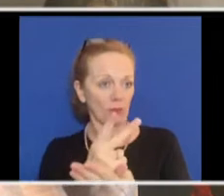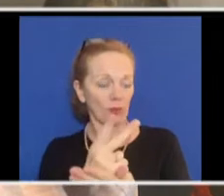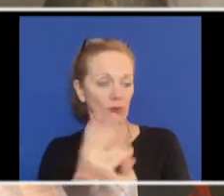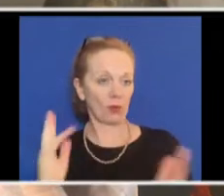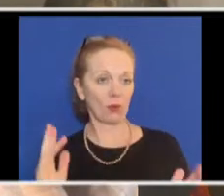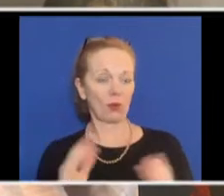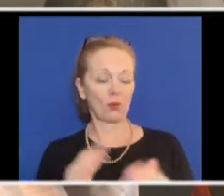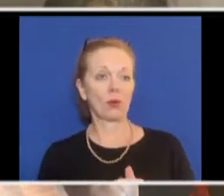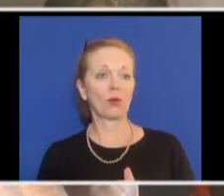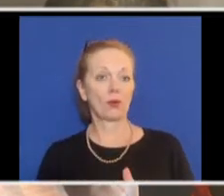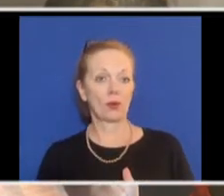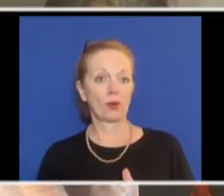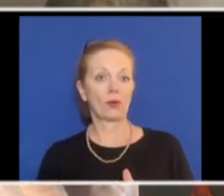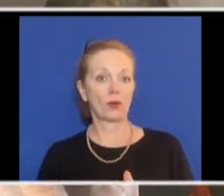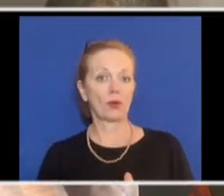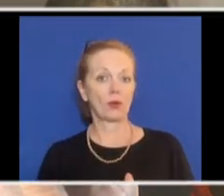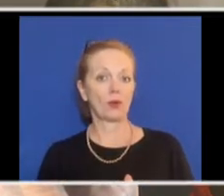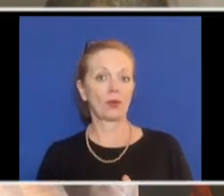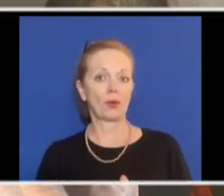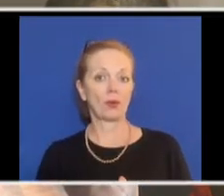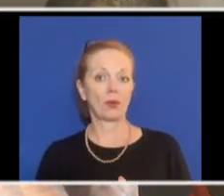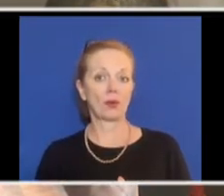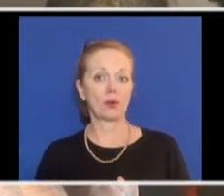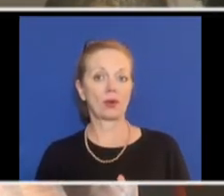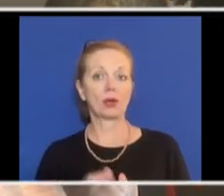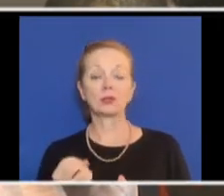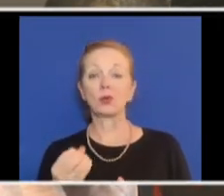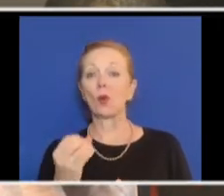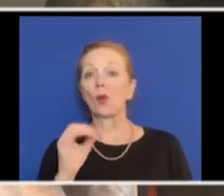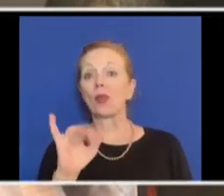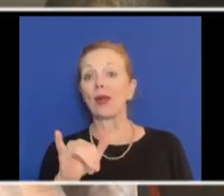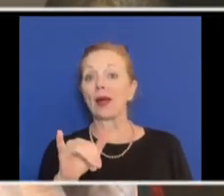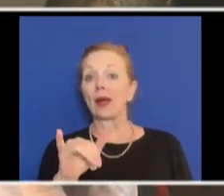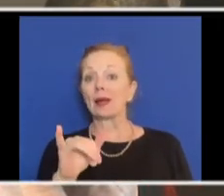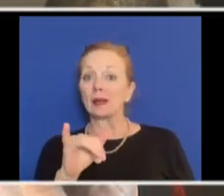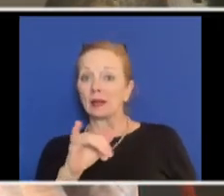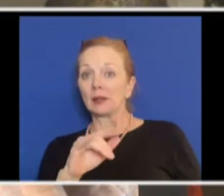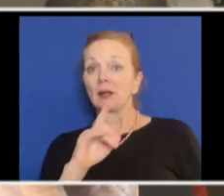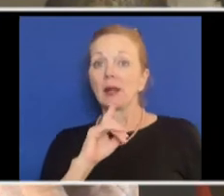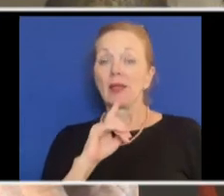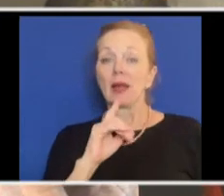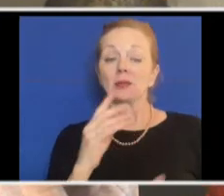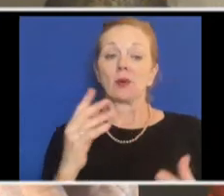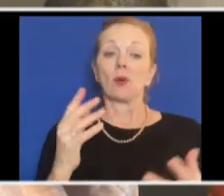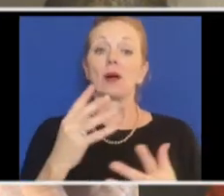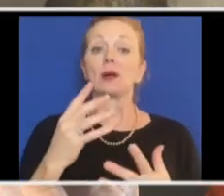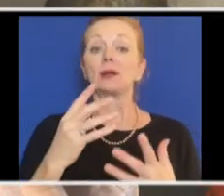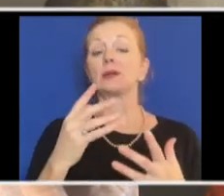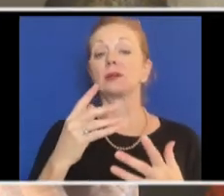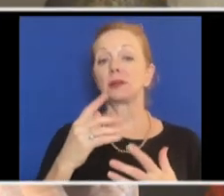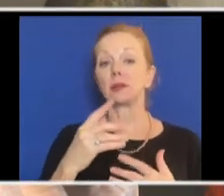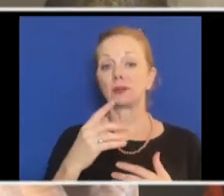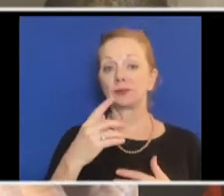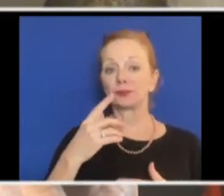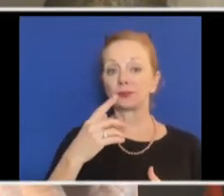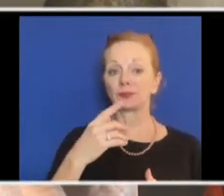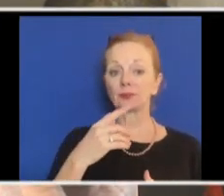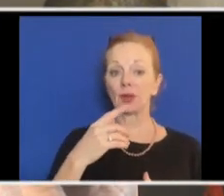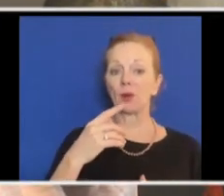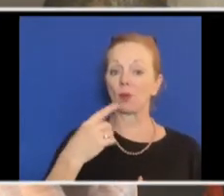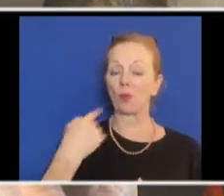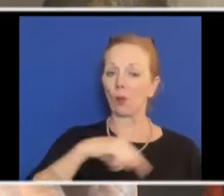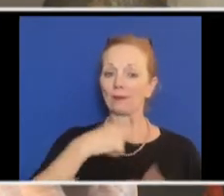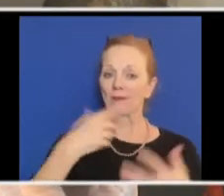nods so that is that is what we um we said